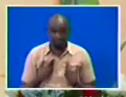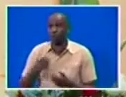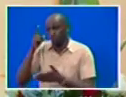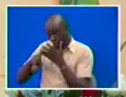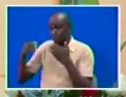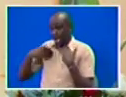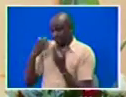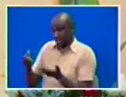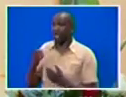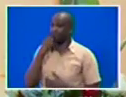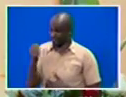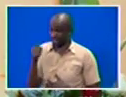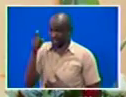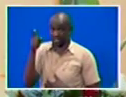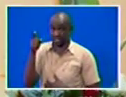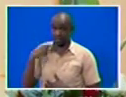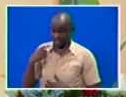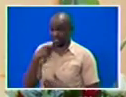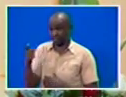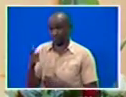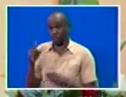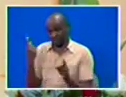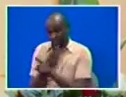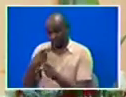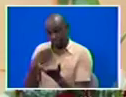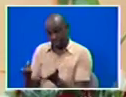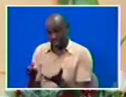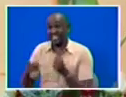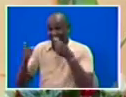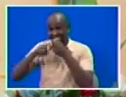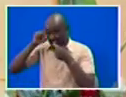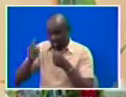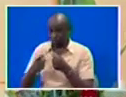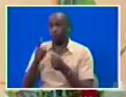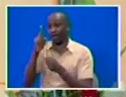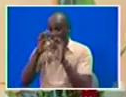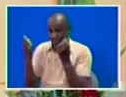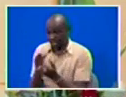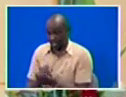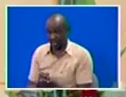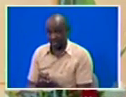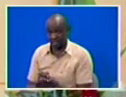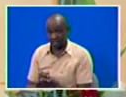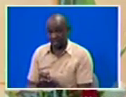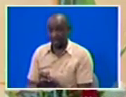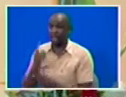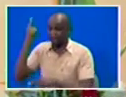we are levying, 500 bob per informal sector per month, that is 6,000 per family